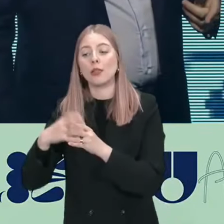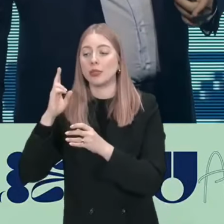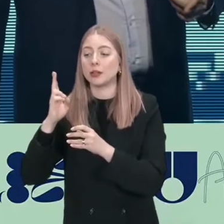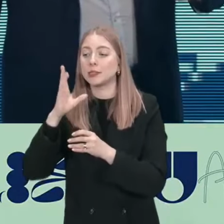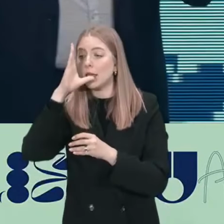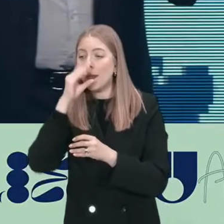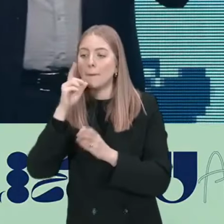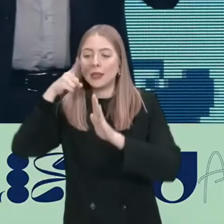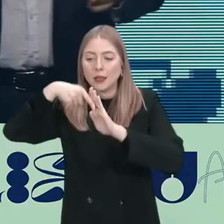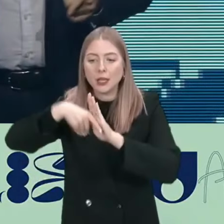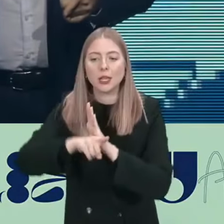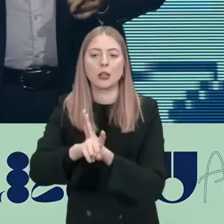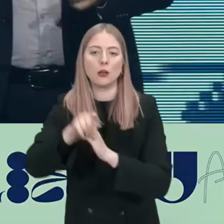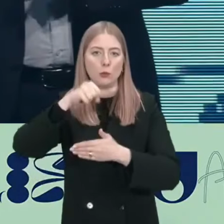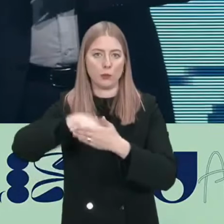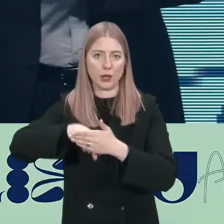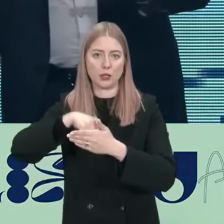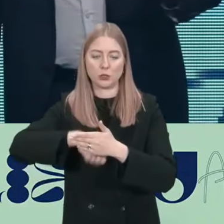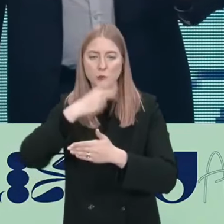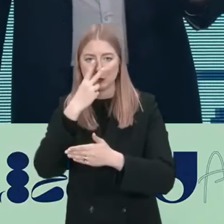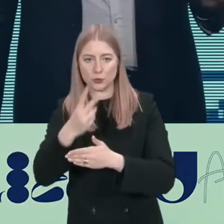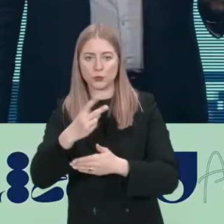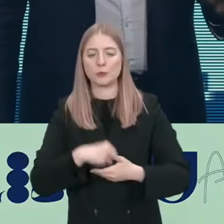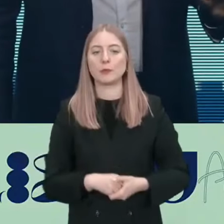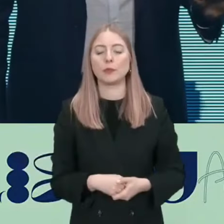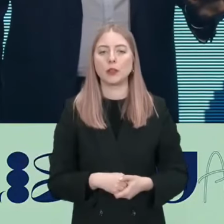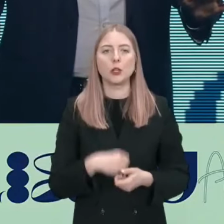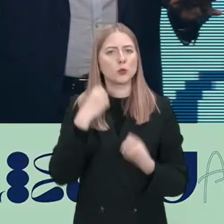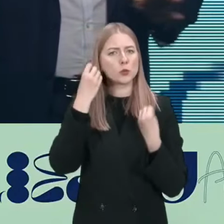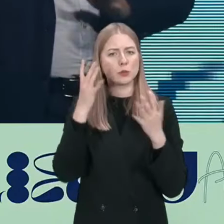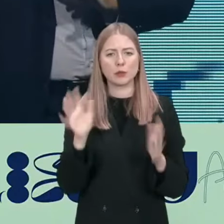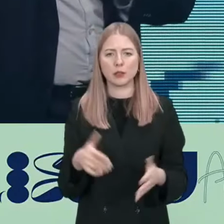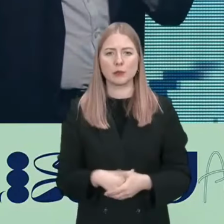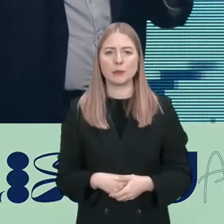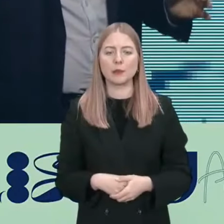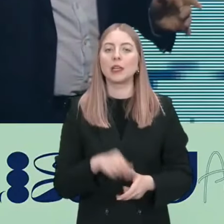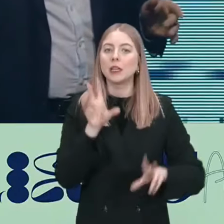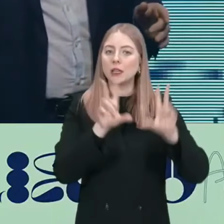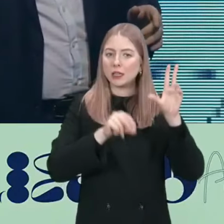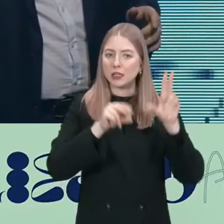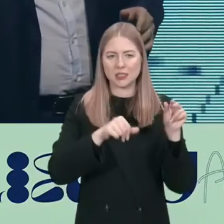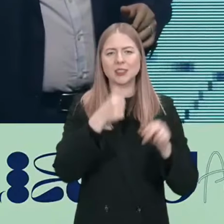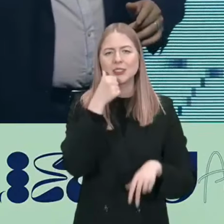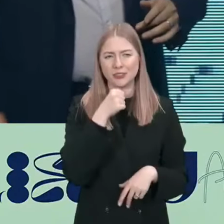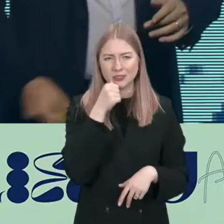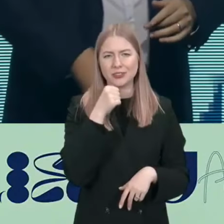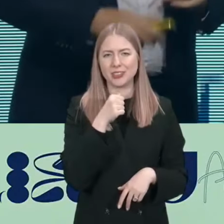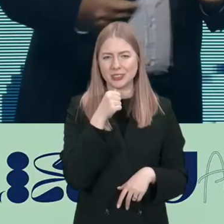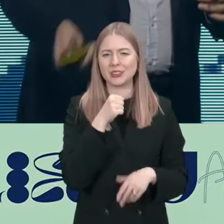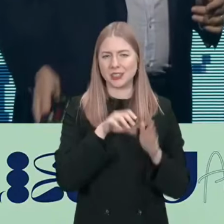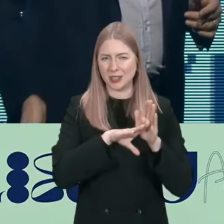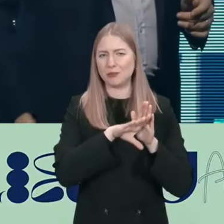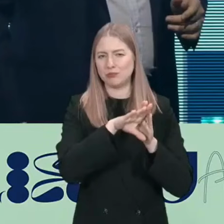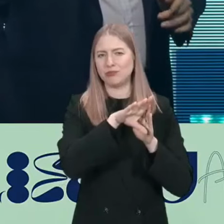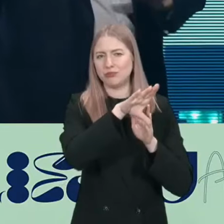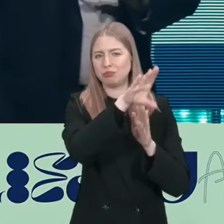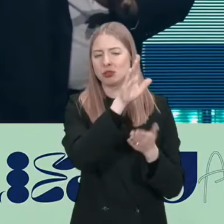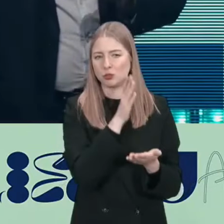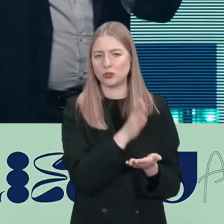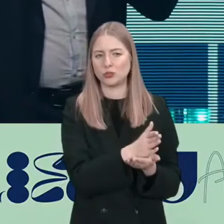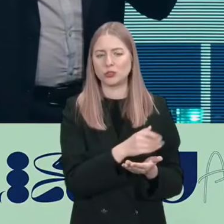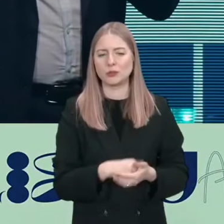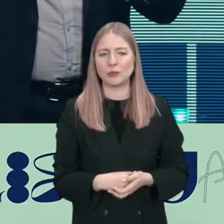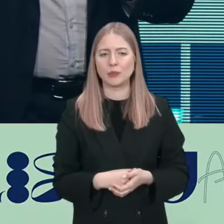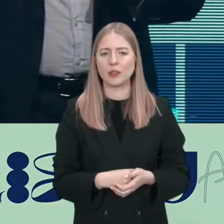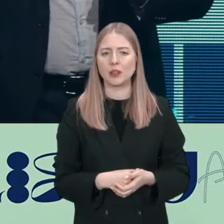emerging at the same time all the time, right? But this also means something else. Your eyes need to be everywhere,